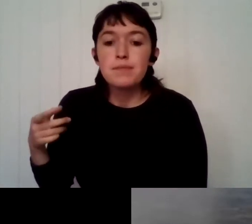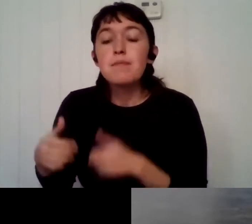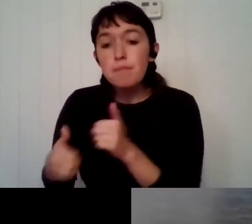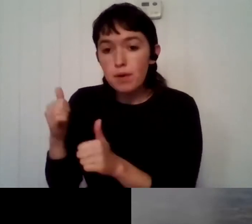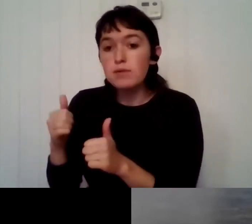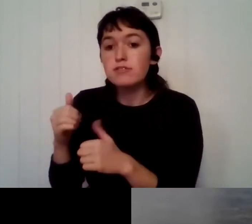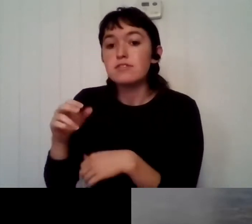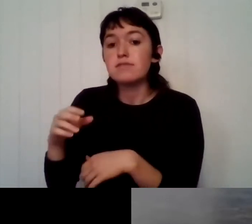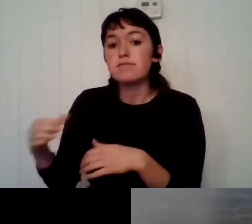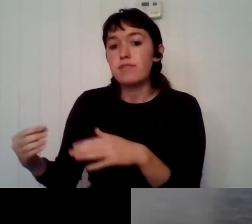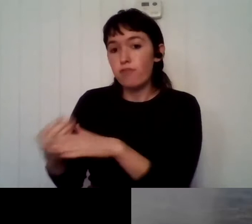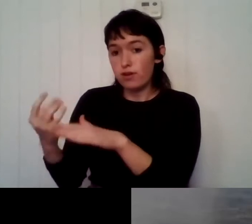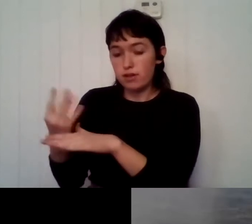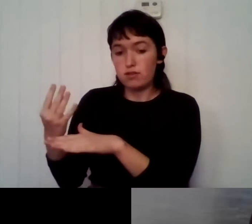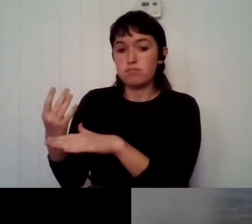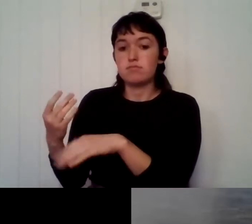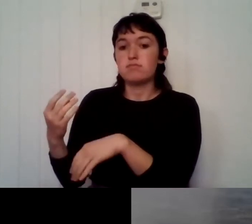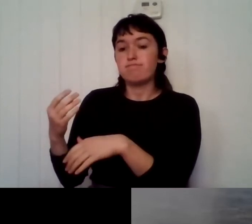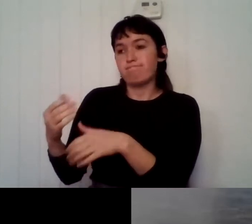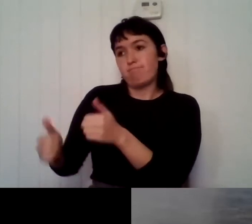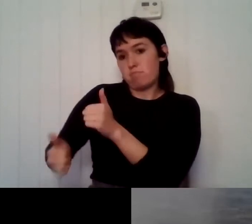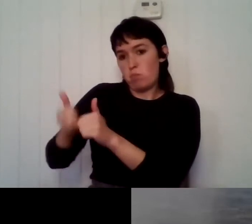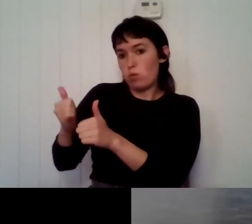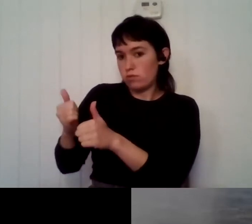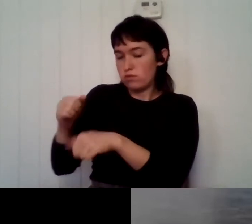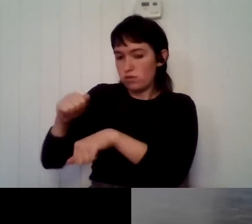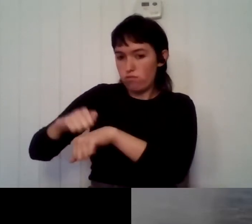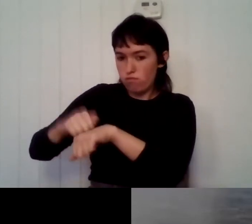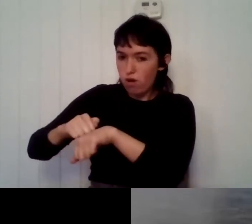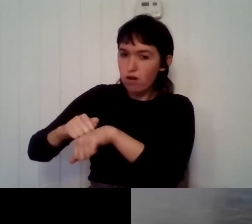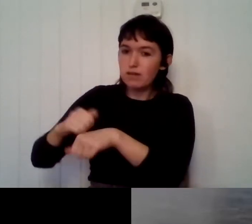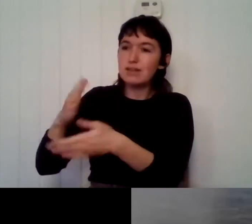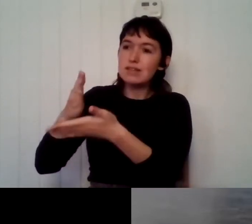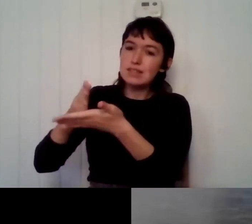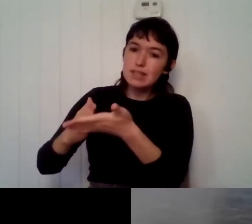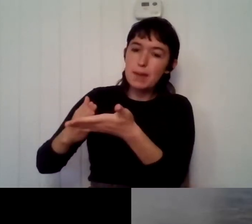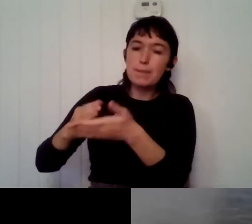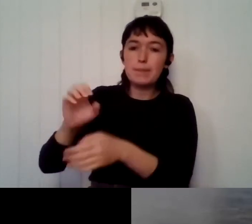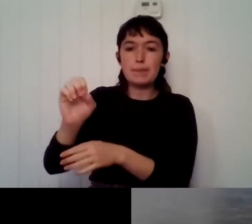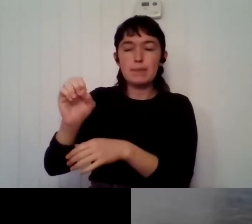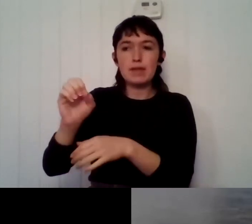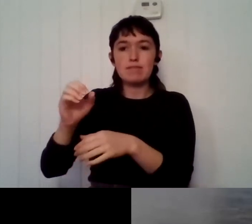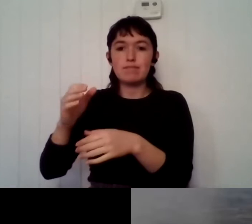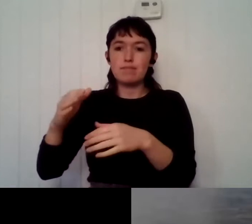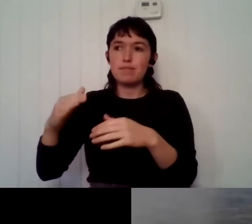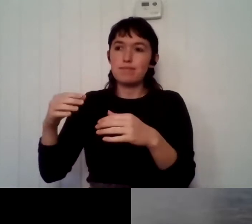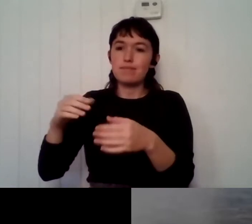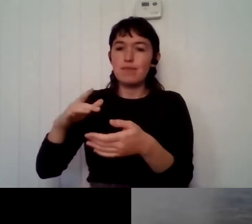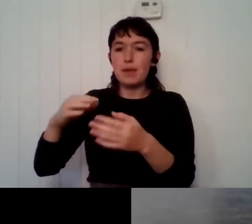them are rock in some state of melting. So a volcano with an